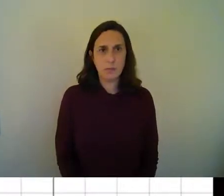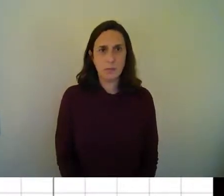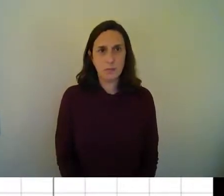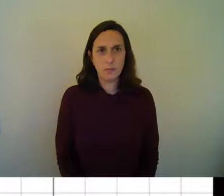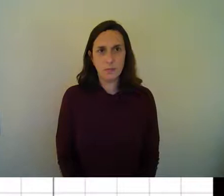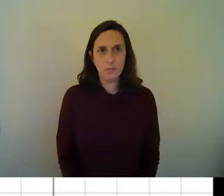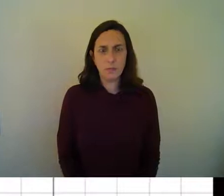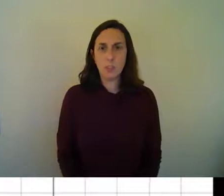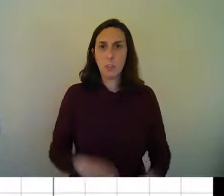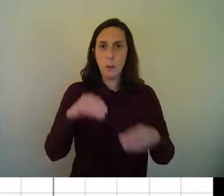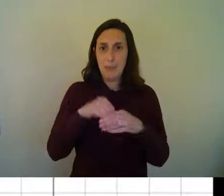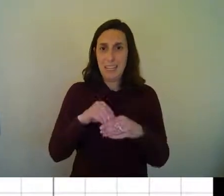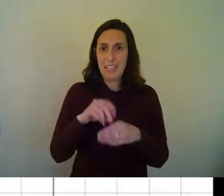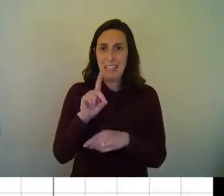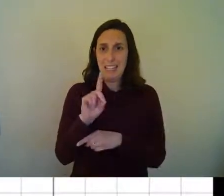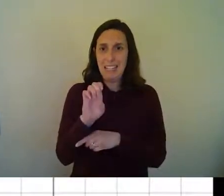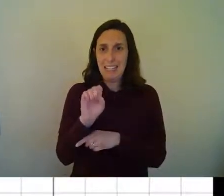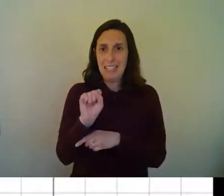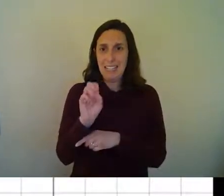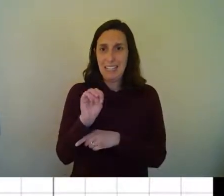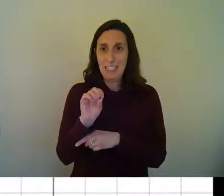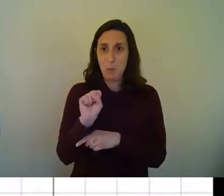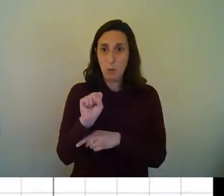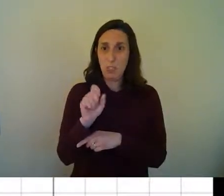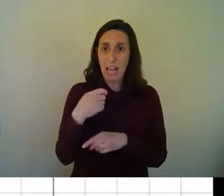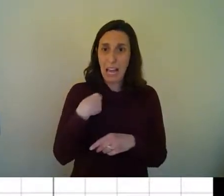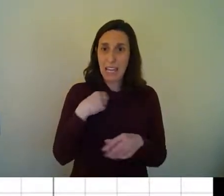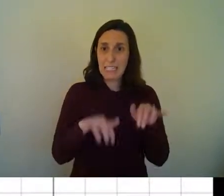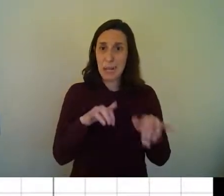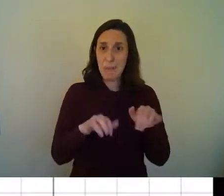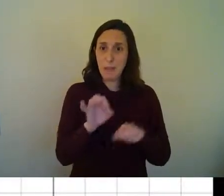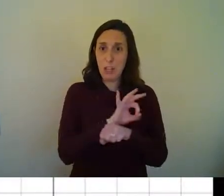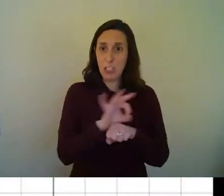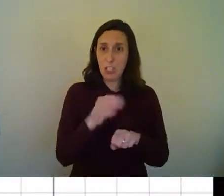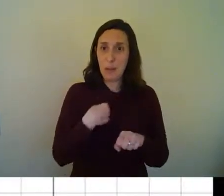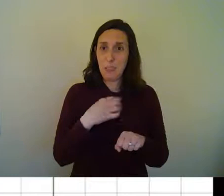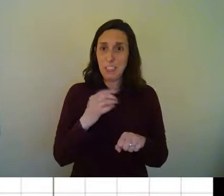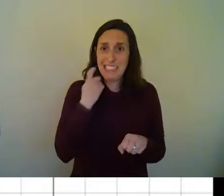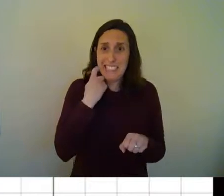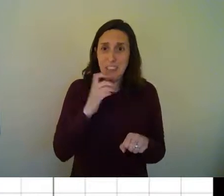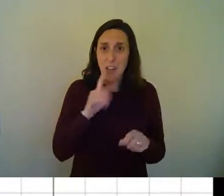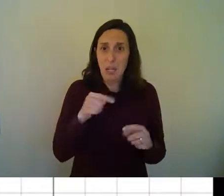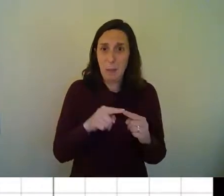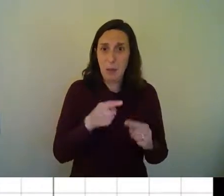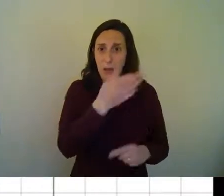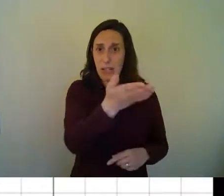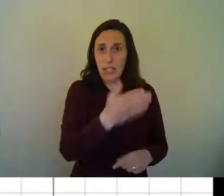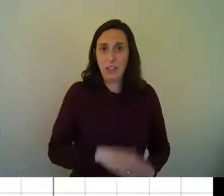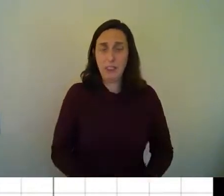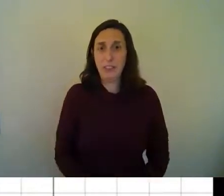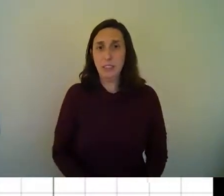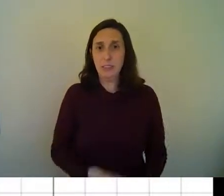So in Desmos, I put in the function I was looking at. In fact, I'll even be pedantic enough and I'll call it f of x